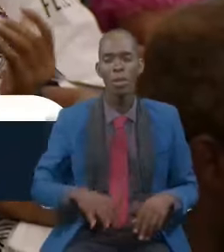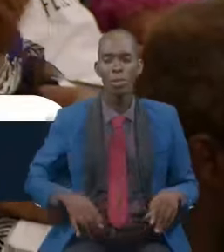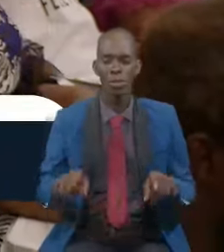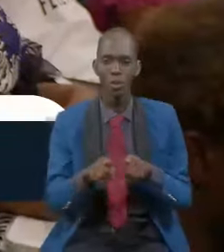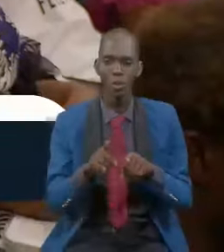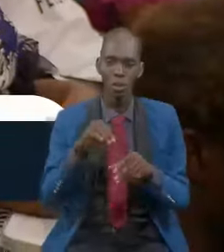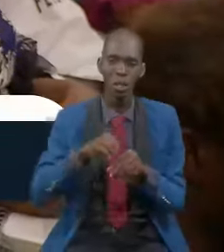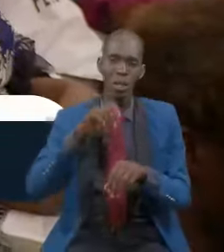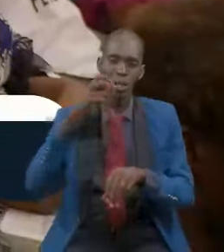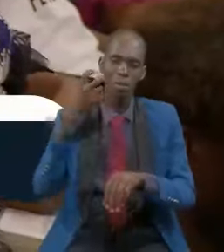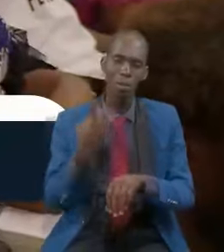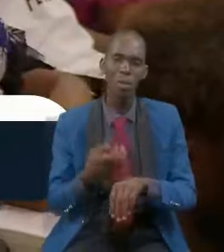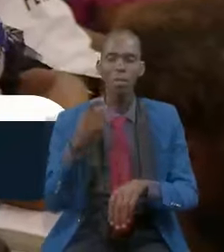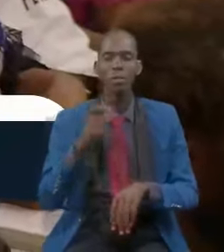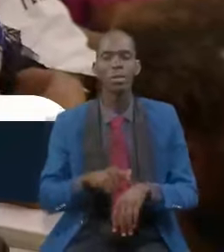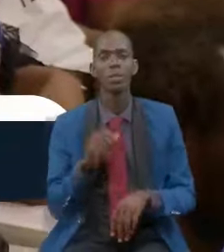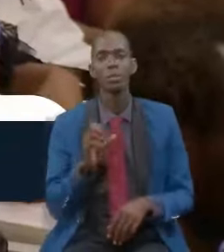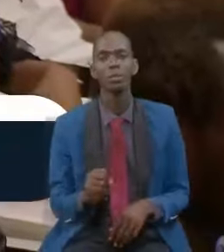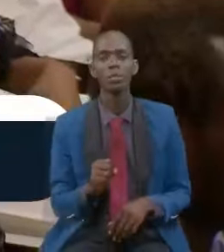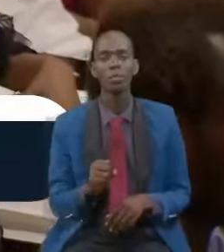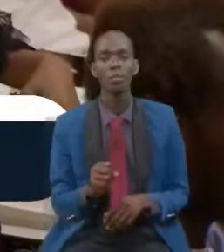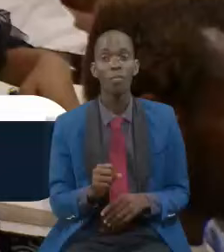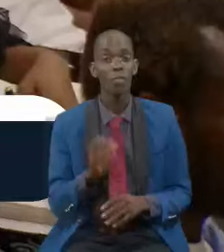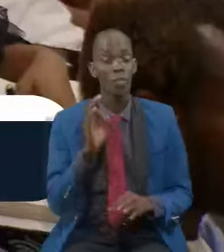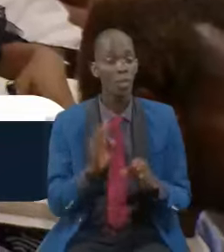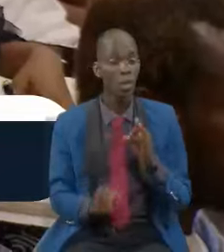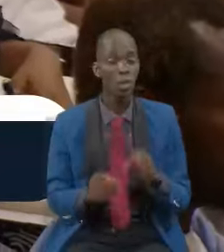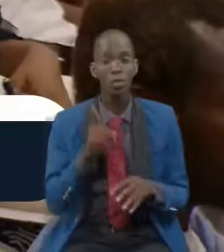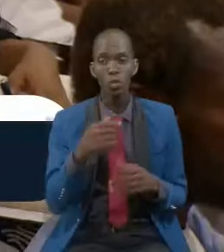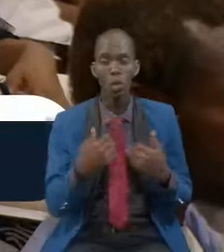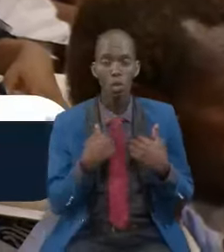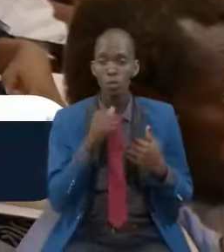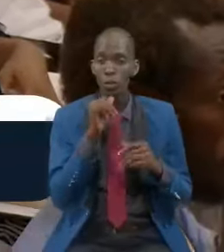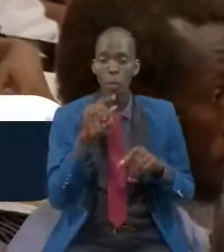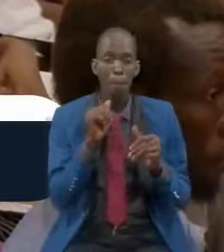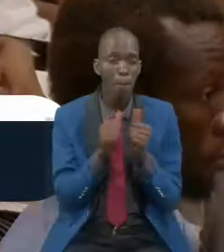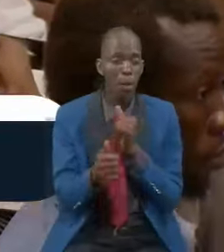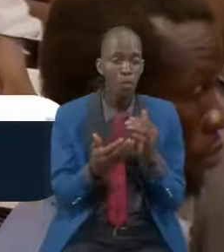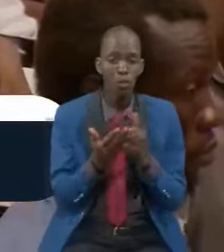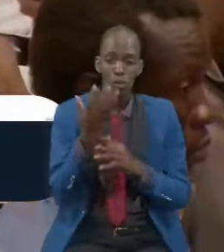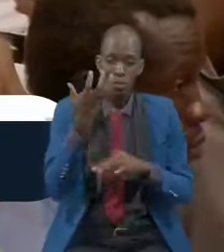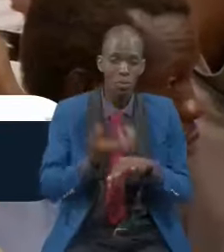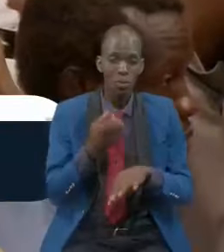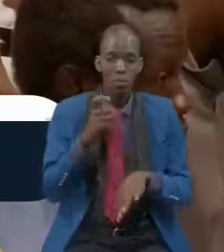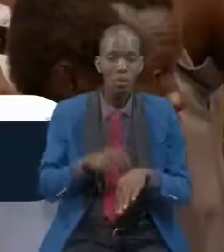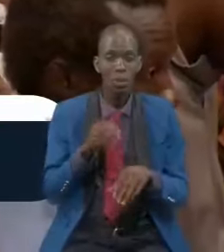in tough times. If you've not gone through tough times in your Christian